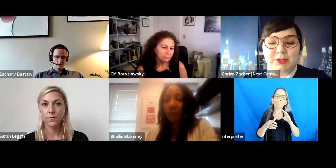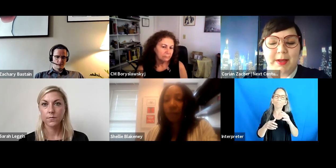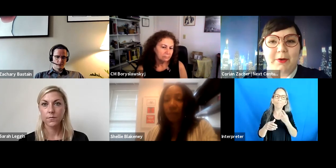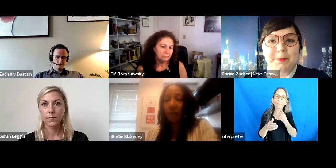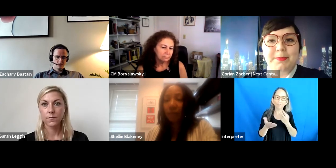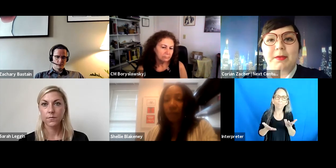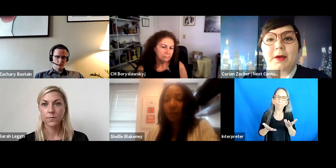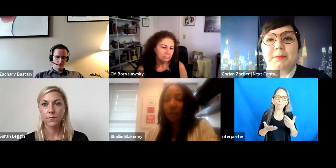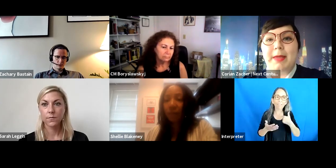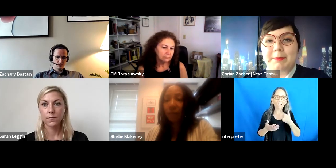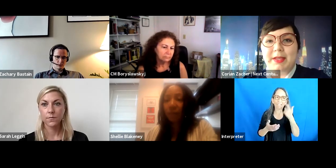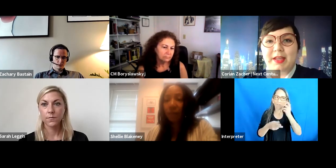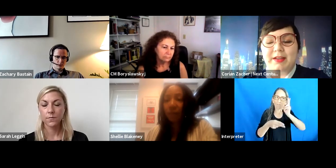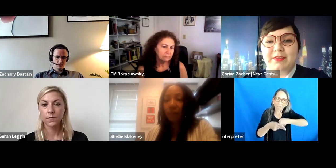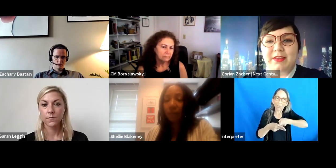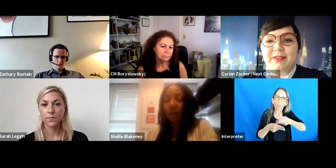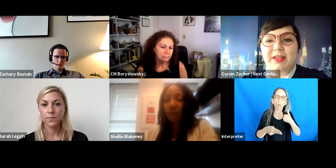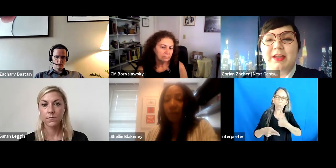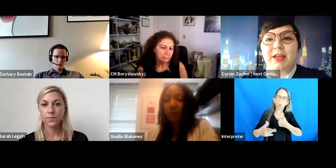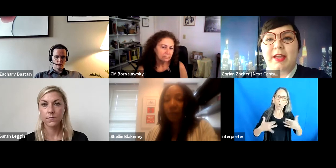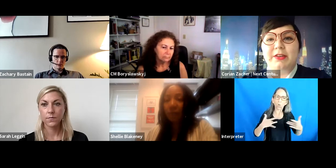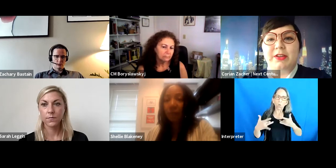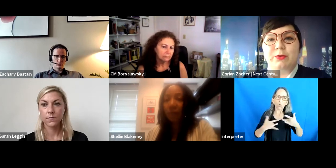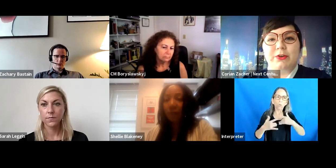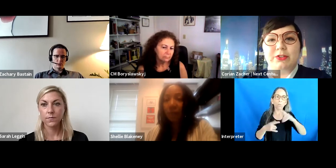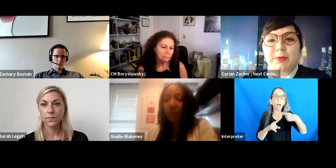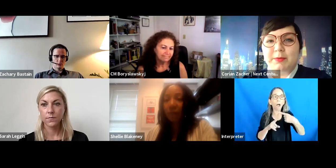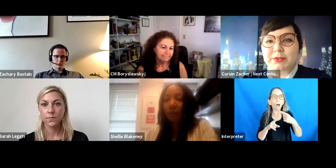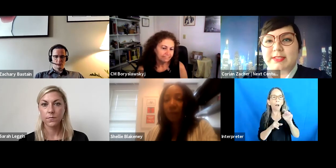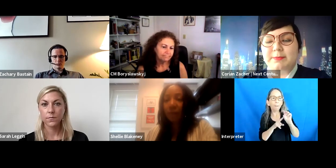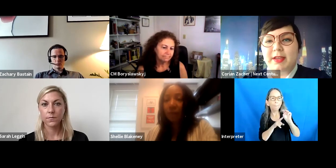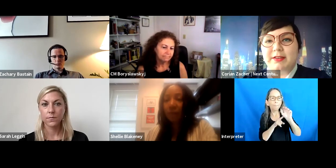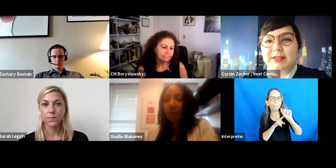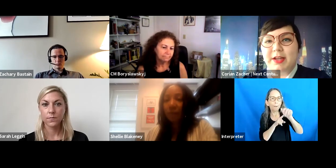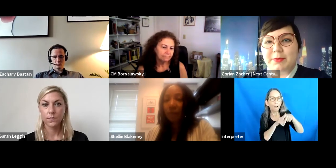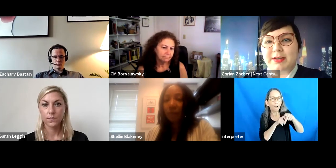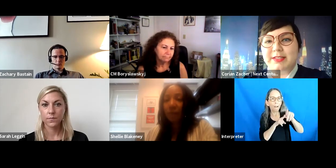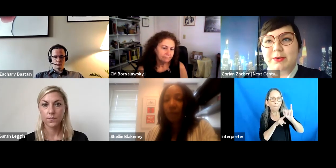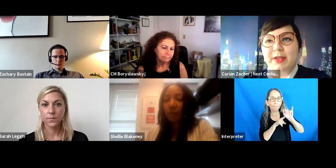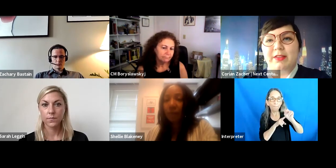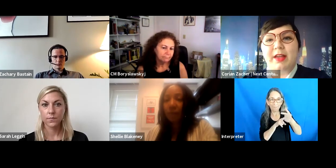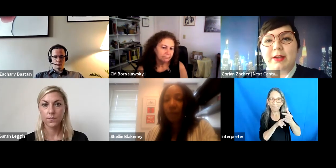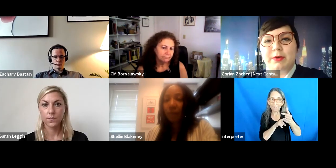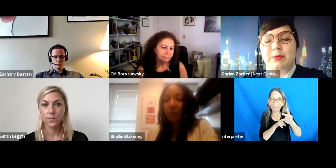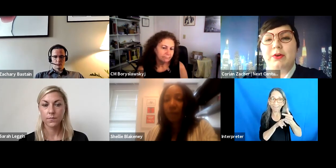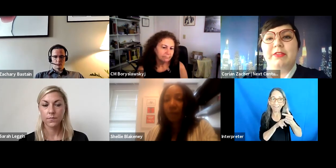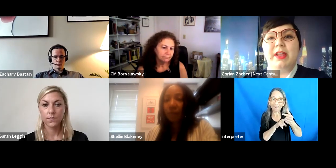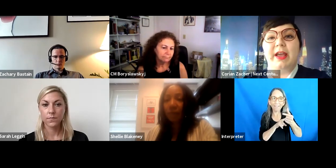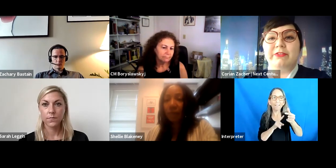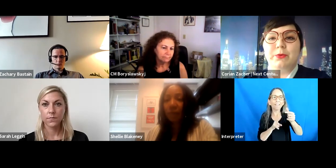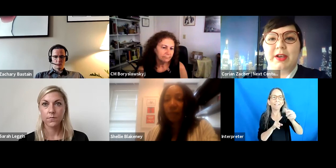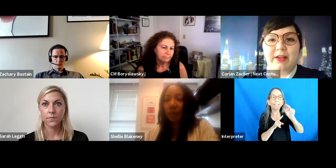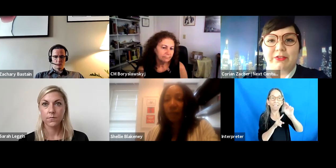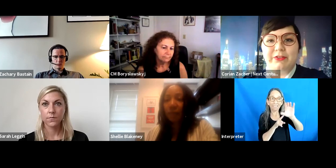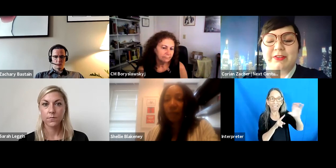been concerned about mapping at NCC. And in order to be able to expand networks in a way that's equitable and